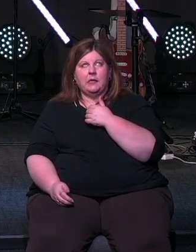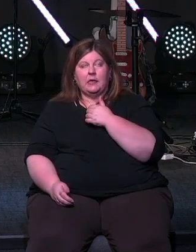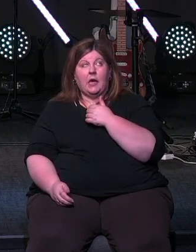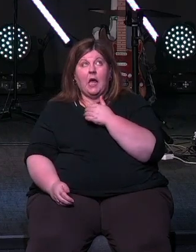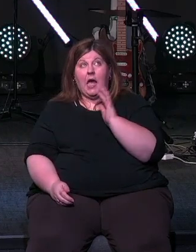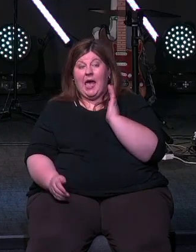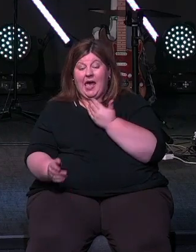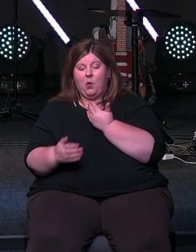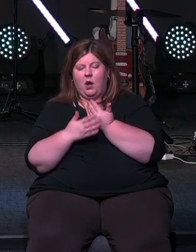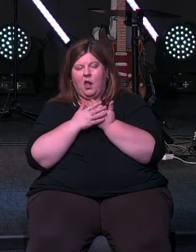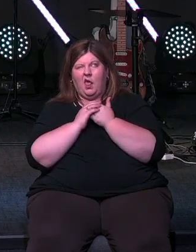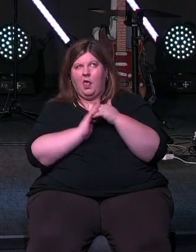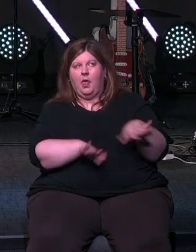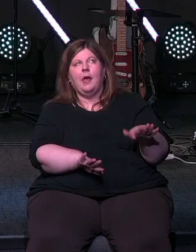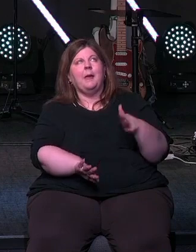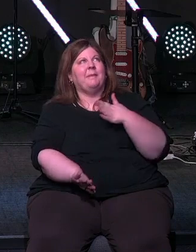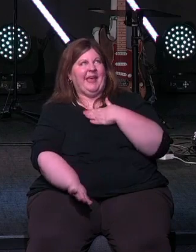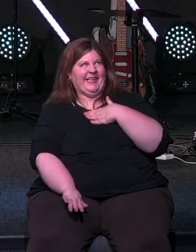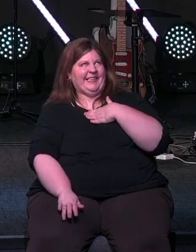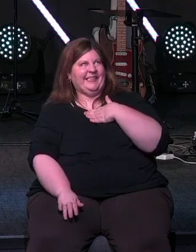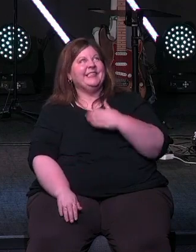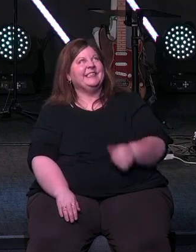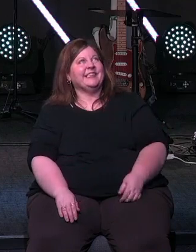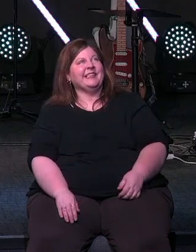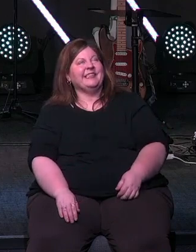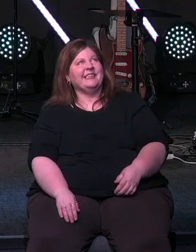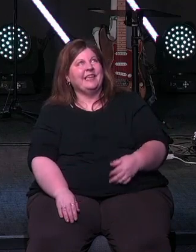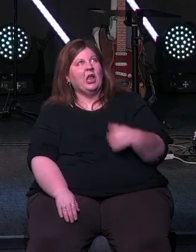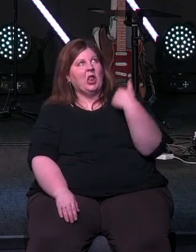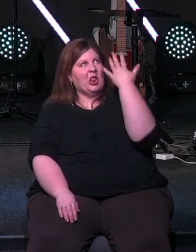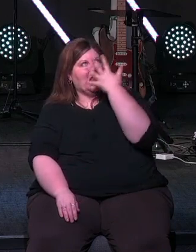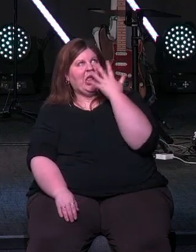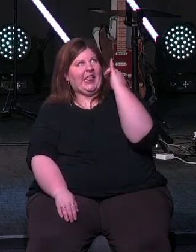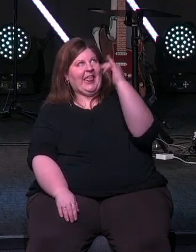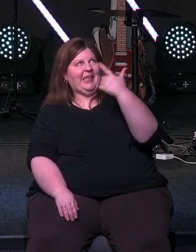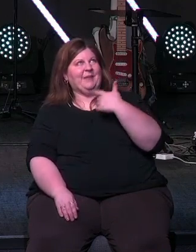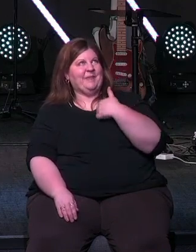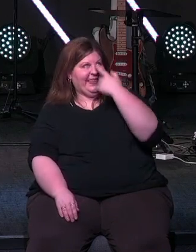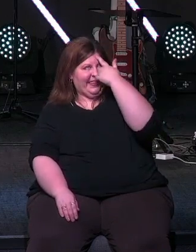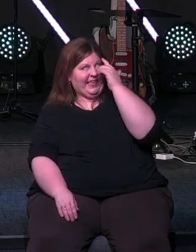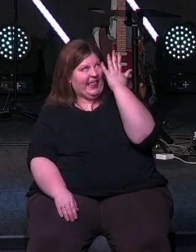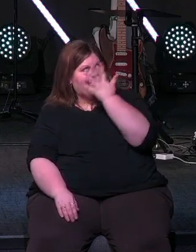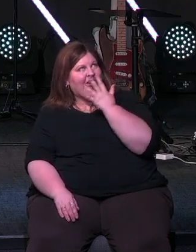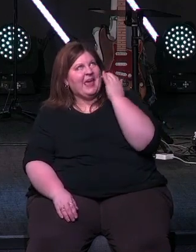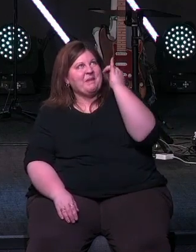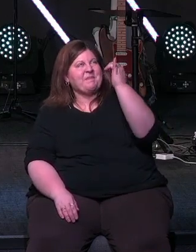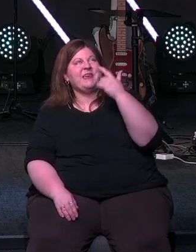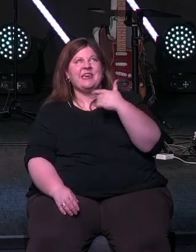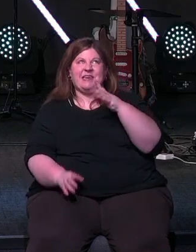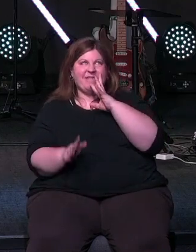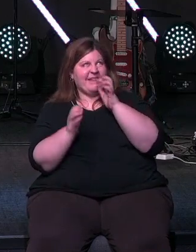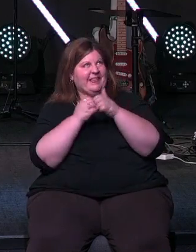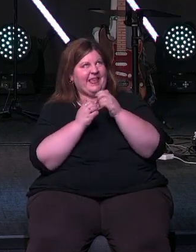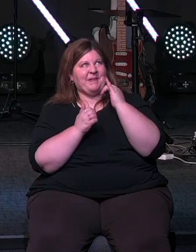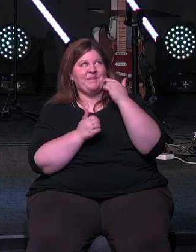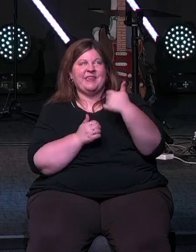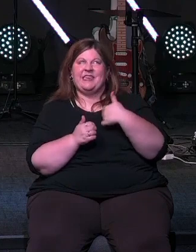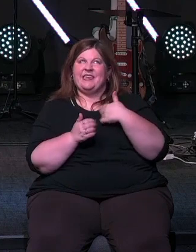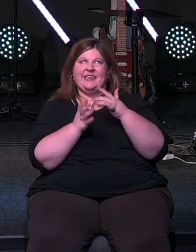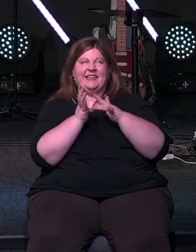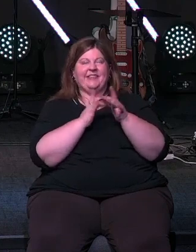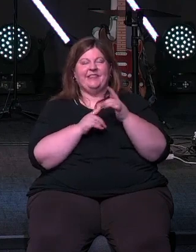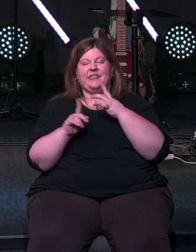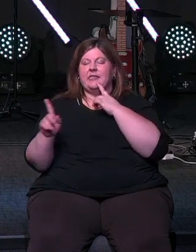mine. Therefore, you must look like me, think like me, operate like me, talk like me. Jesus